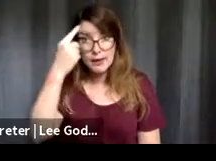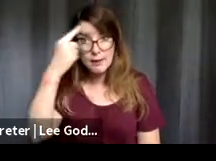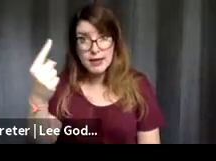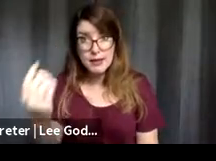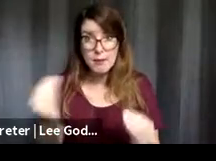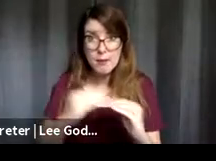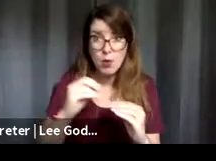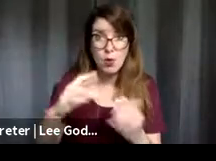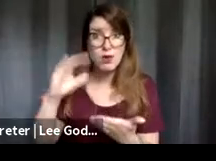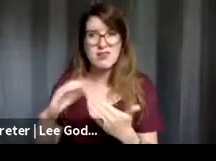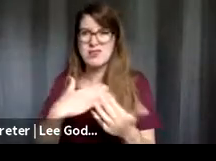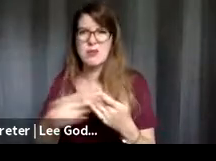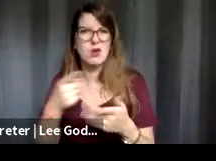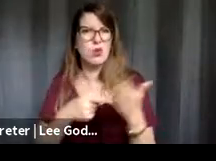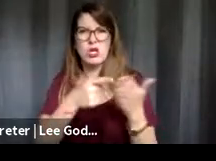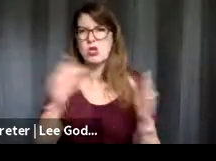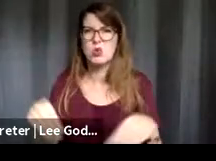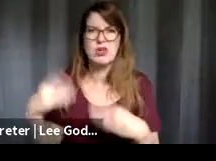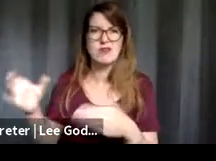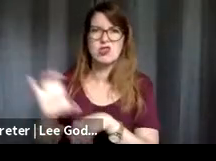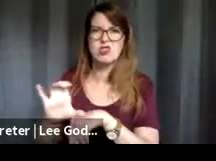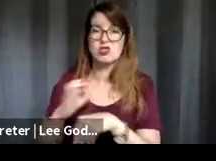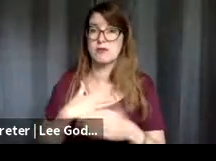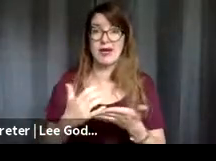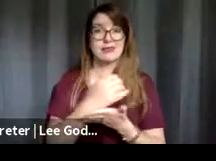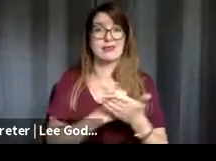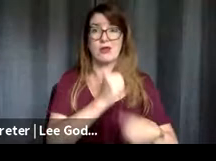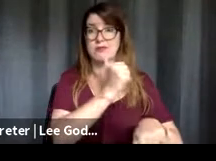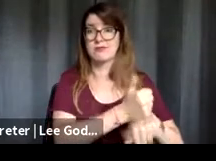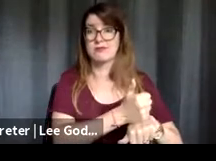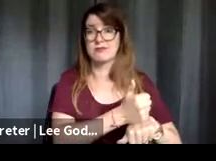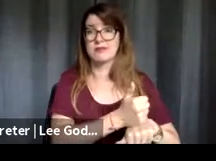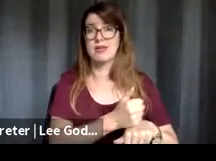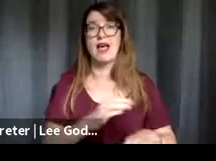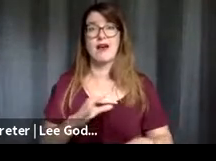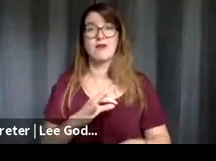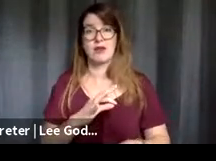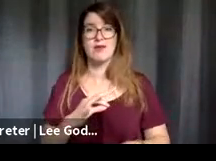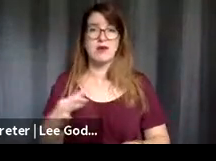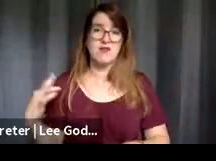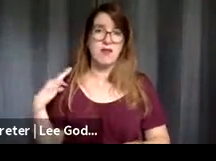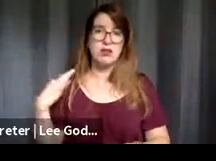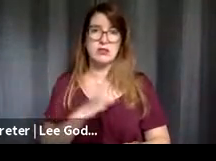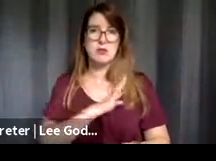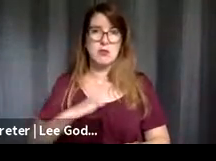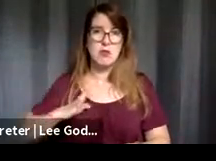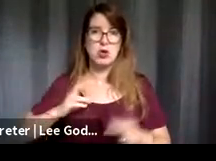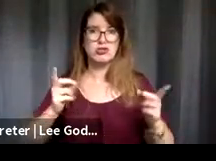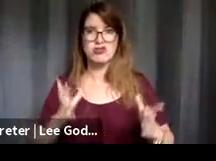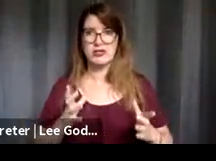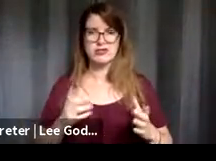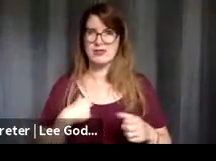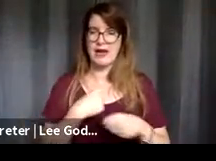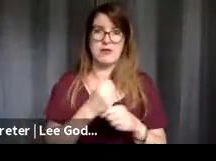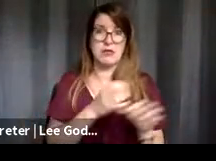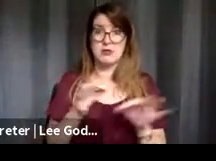less, no matter what you do or don't give to this church. My salary is fixed. It's set by a volunteer board of directors. I have to make decisions just